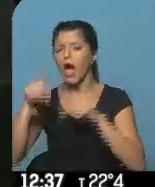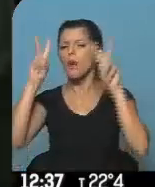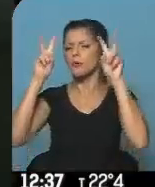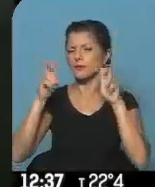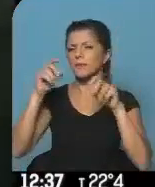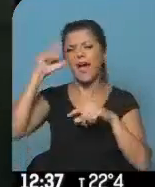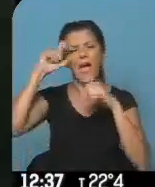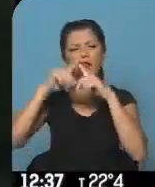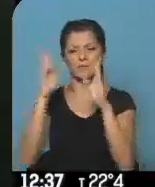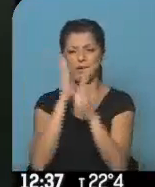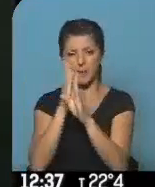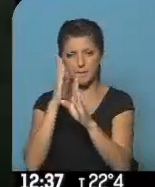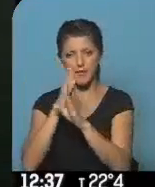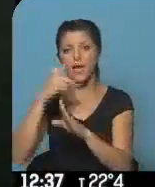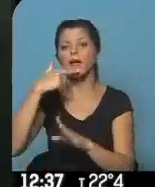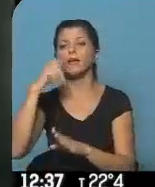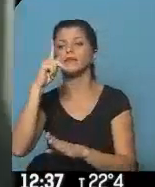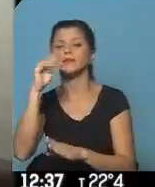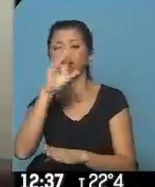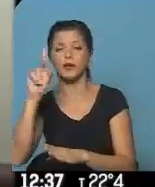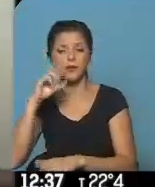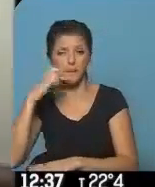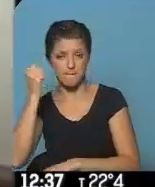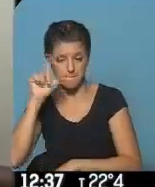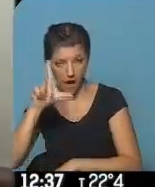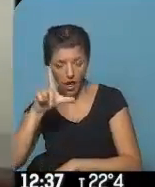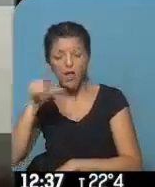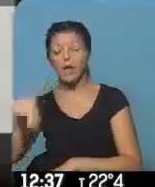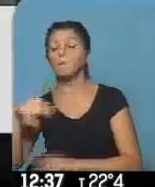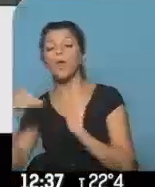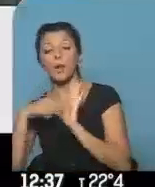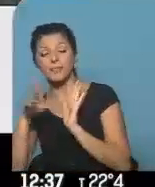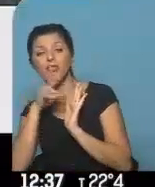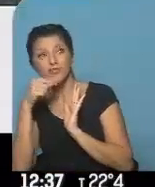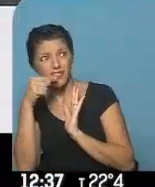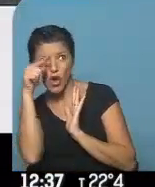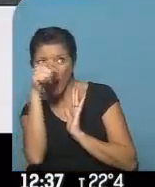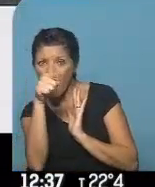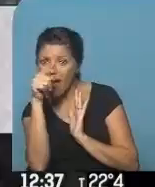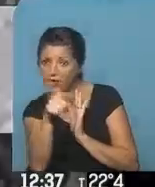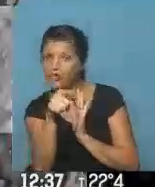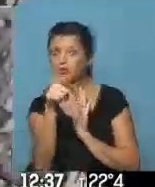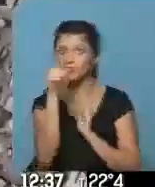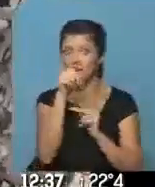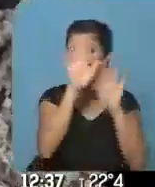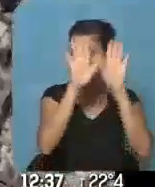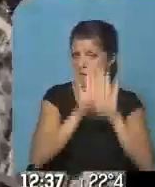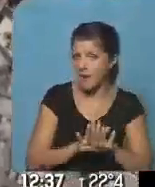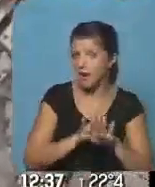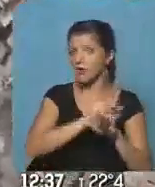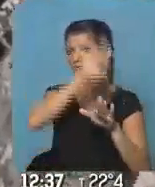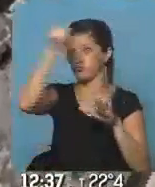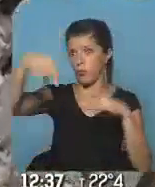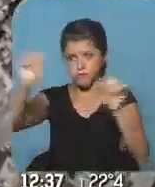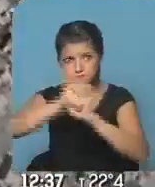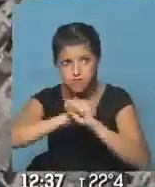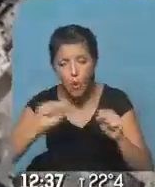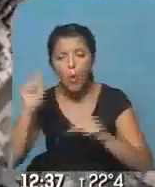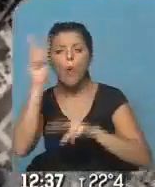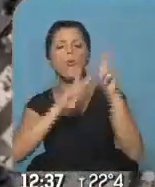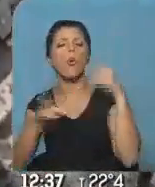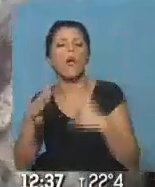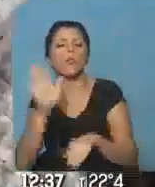Skripal, acusó a los servicios de inteligencia británicos de montar el ataque de Douma con el objetivo de crear un pretexto